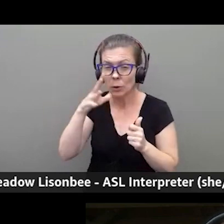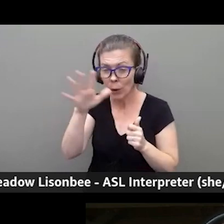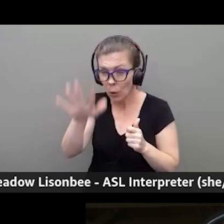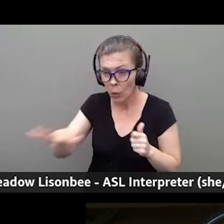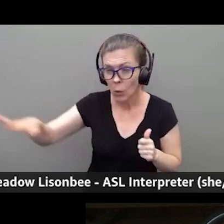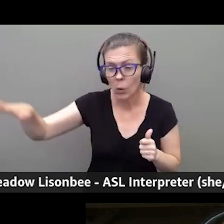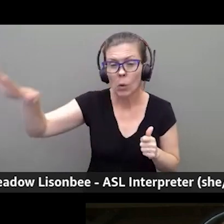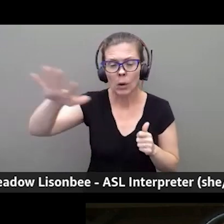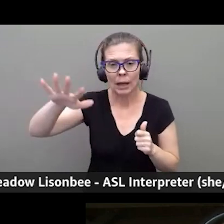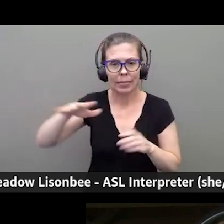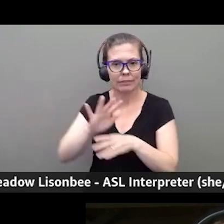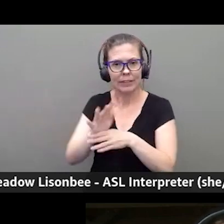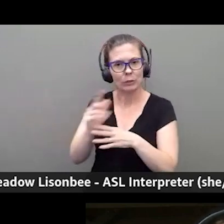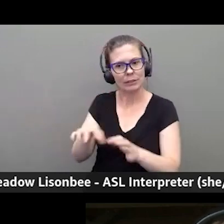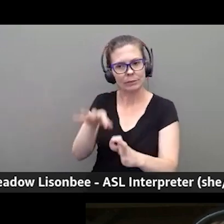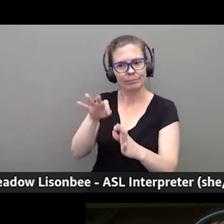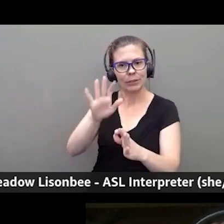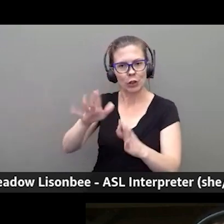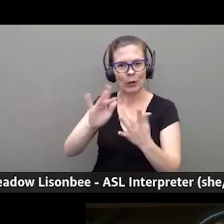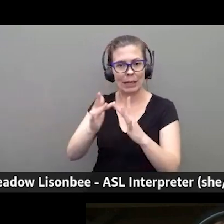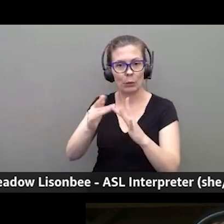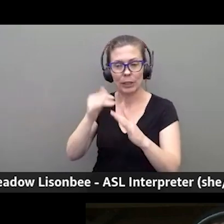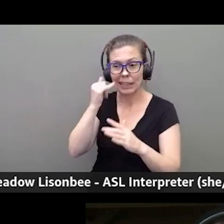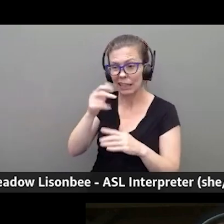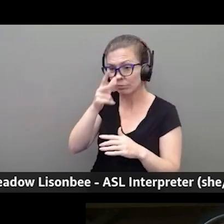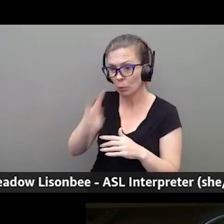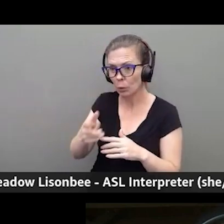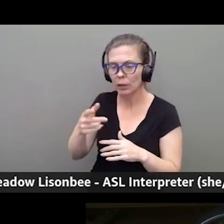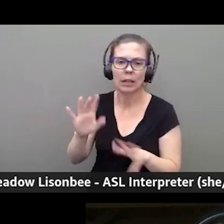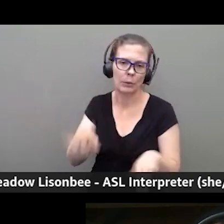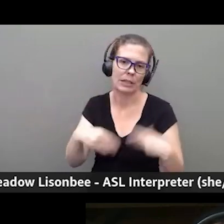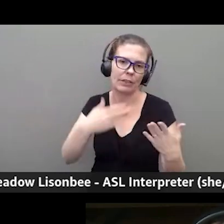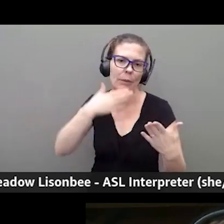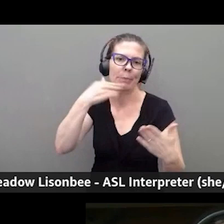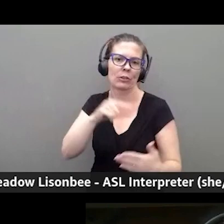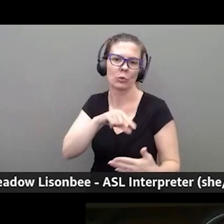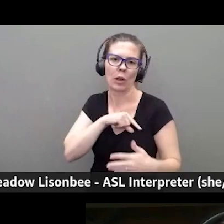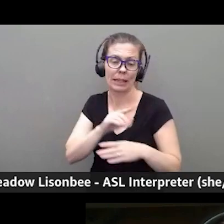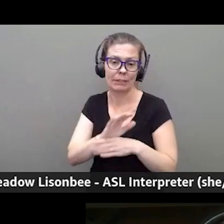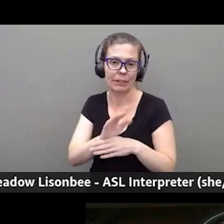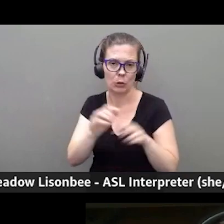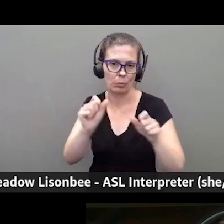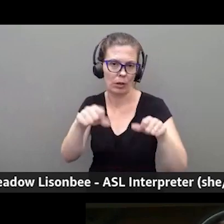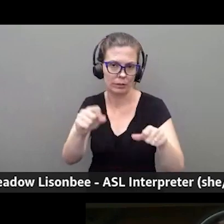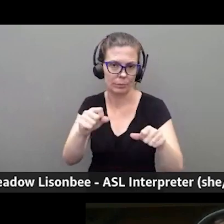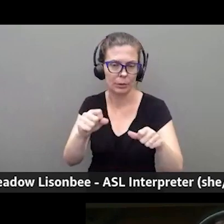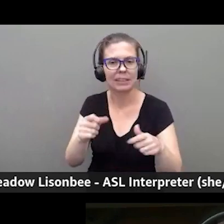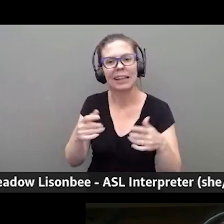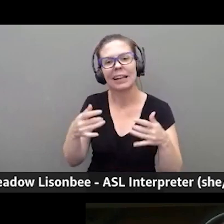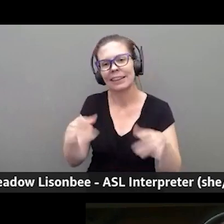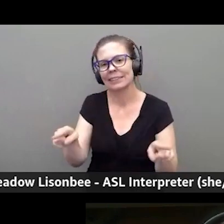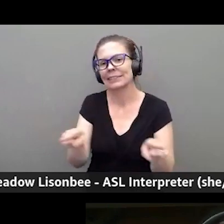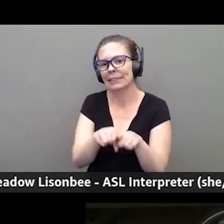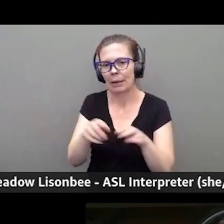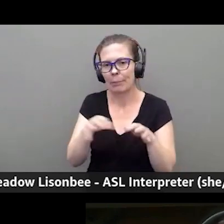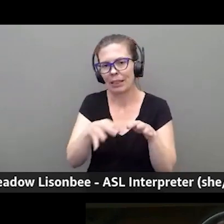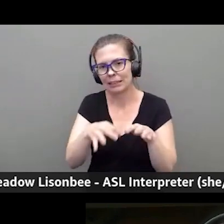be optimized for your network. So if your network is poor, it's going to give you the best quality video and it's still going to have the same latency. It's still going to